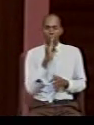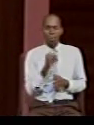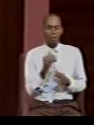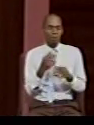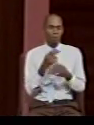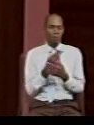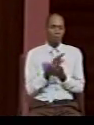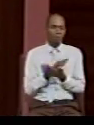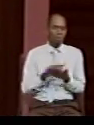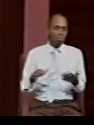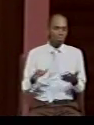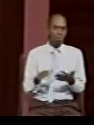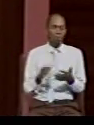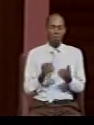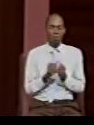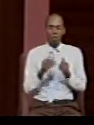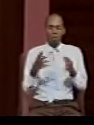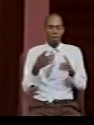harmless,